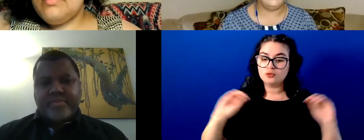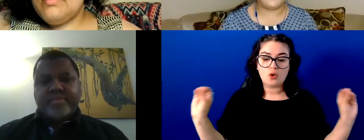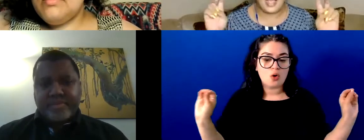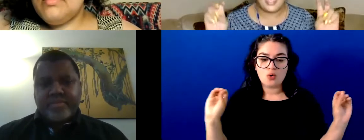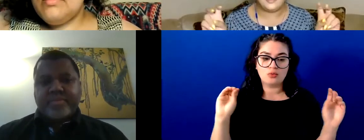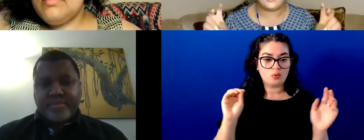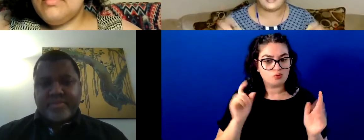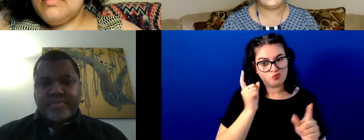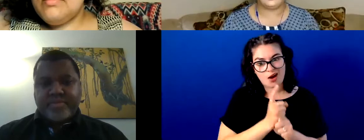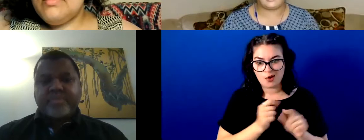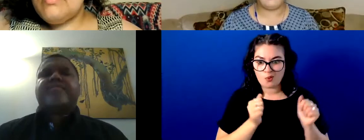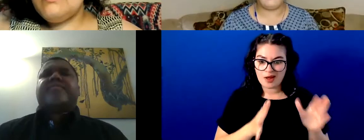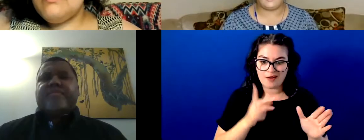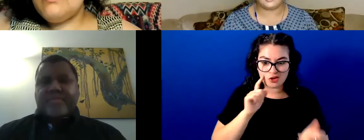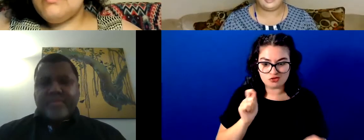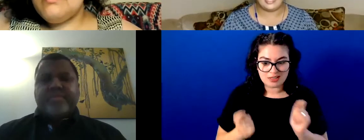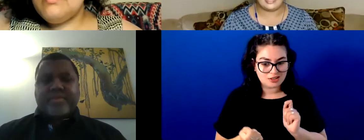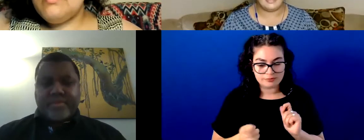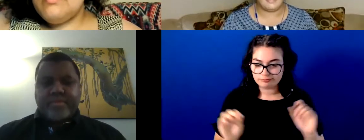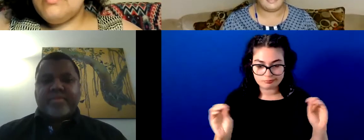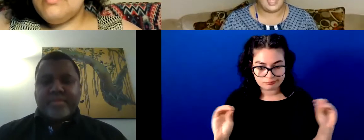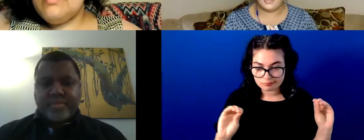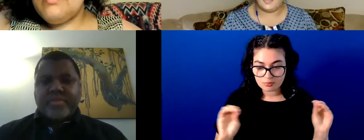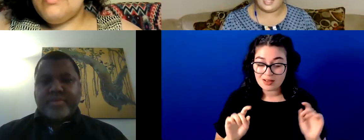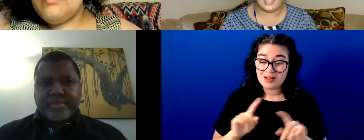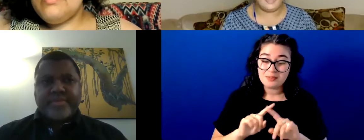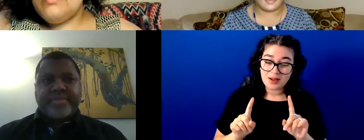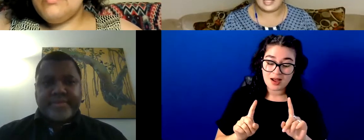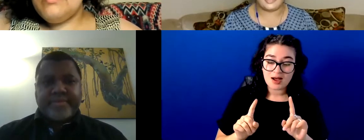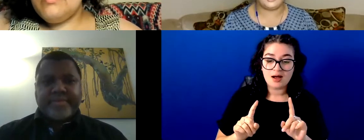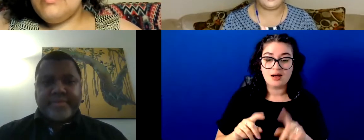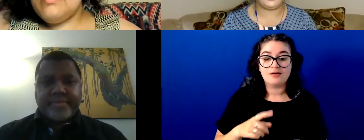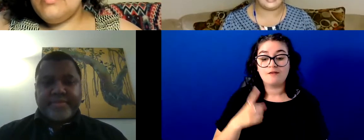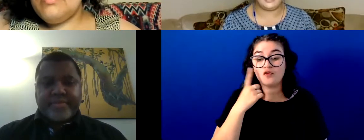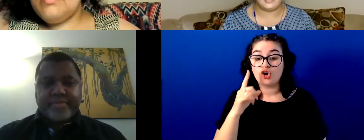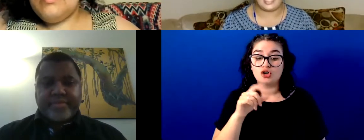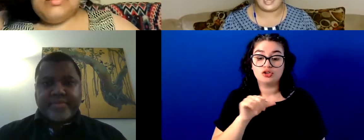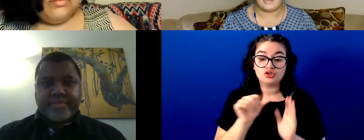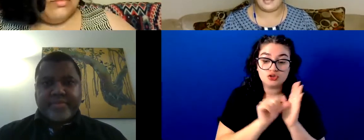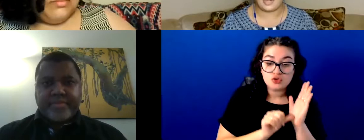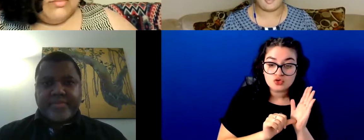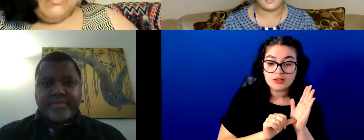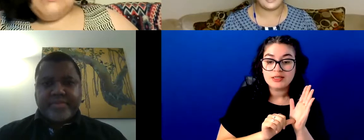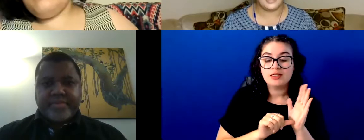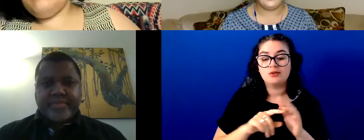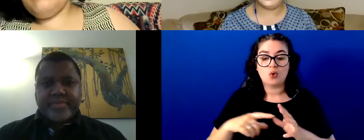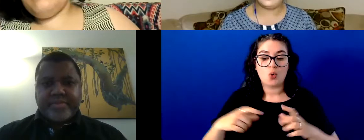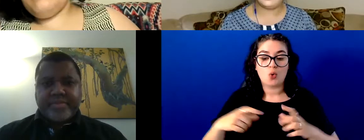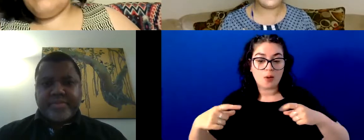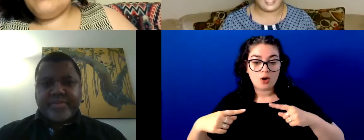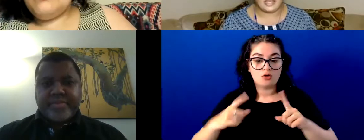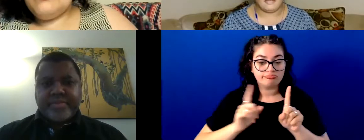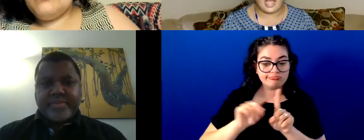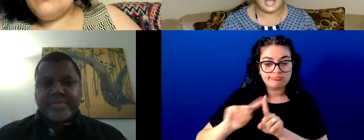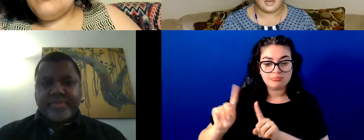way to transition. But unfortunately, because of, for us to get surgery, for us to be able to get put on hormones, there's this